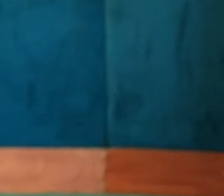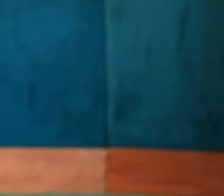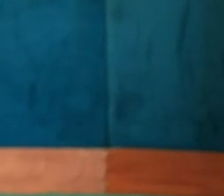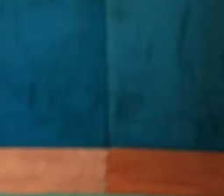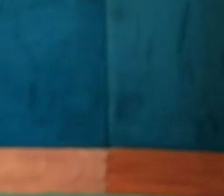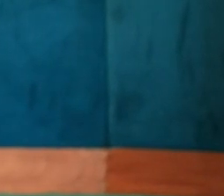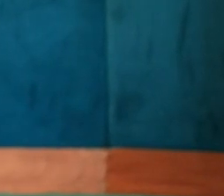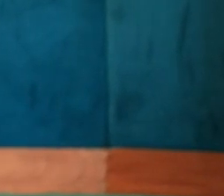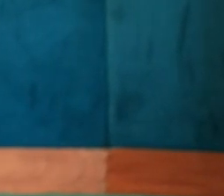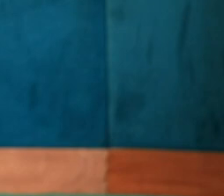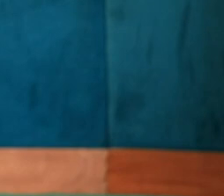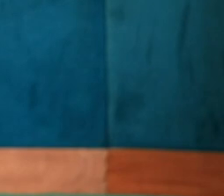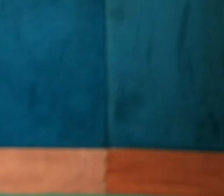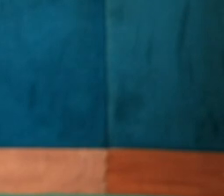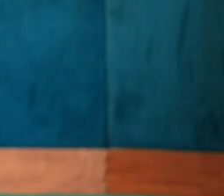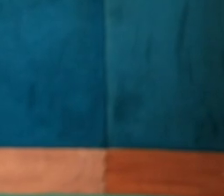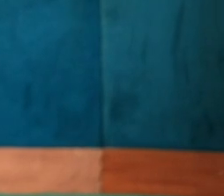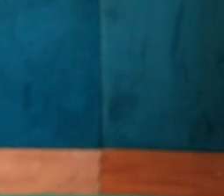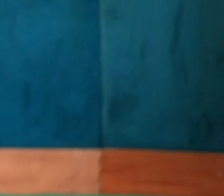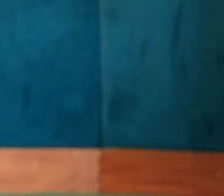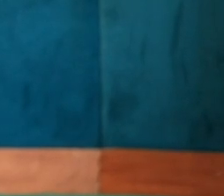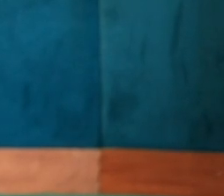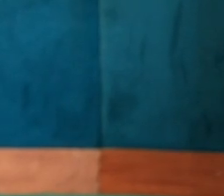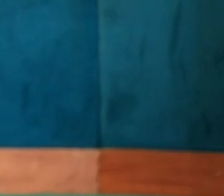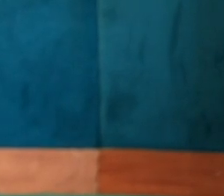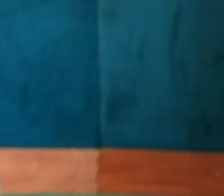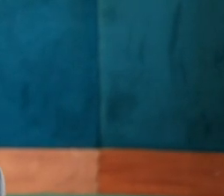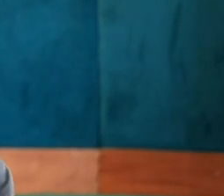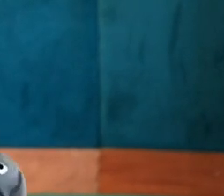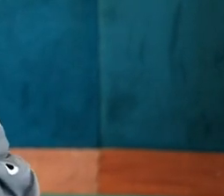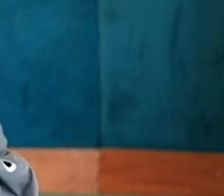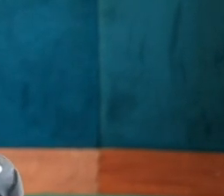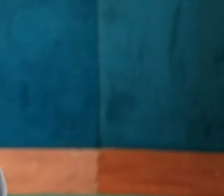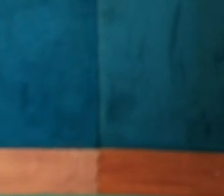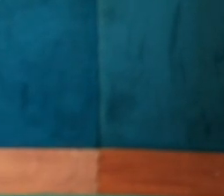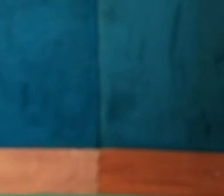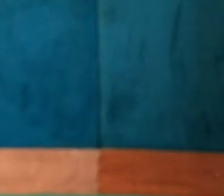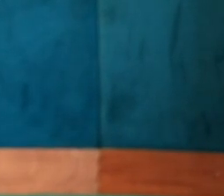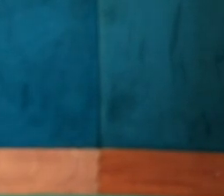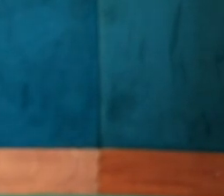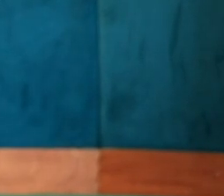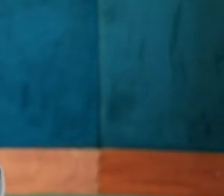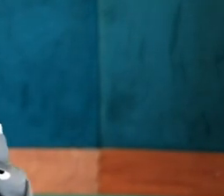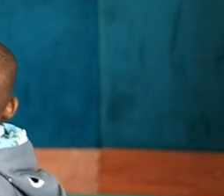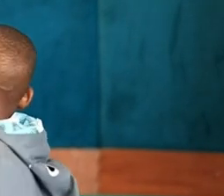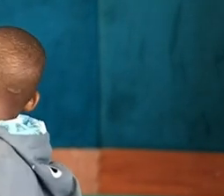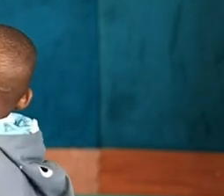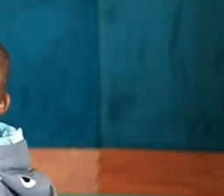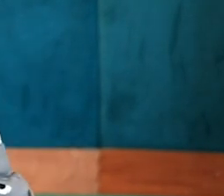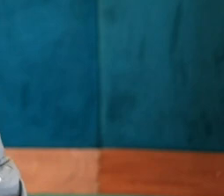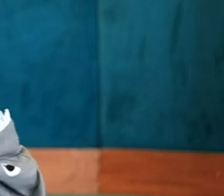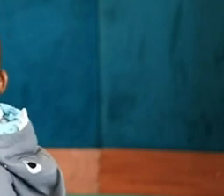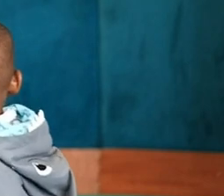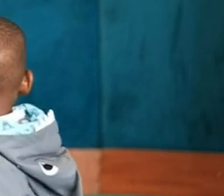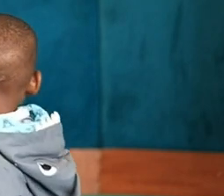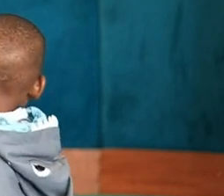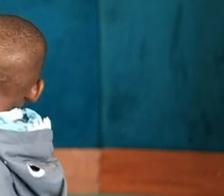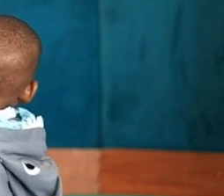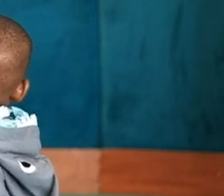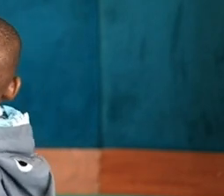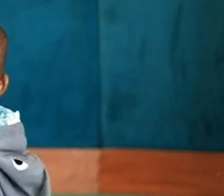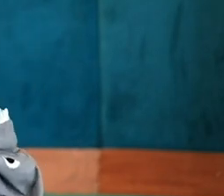number 19. And last week, we learned about the law and obedience,